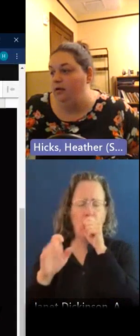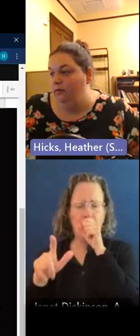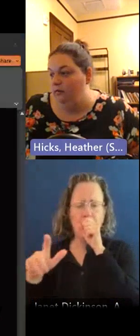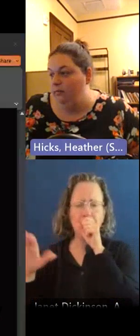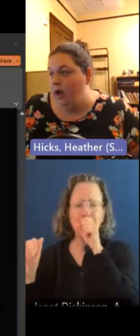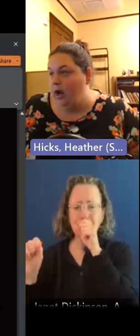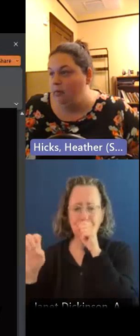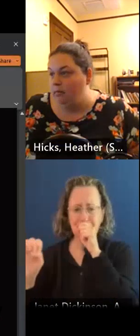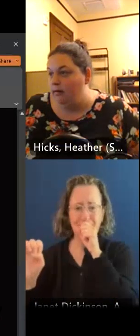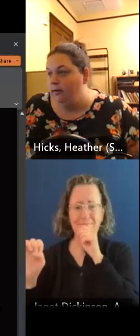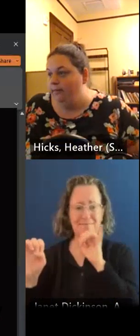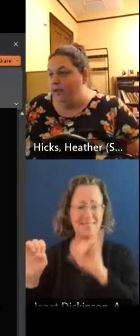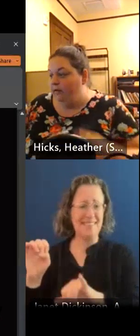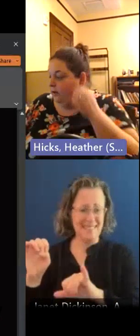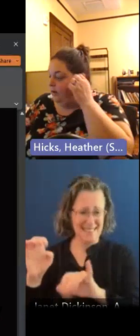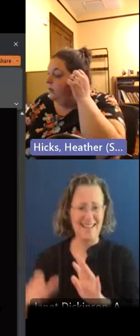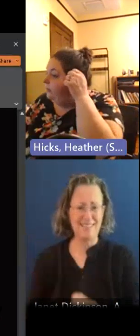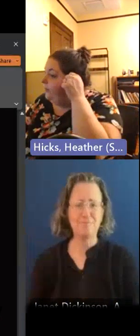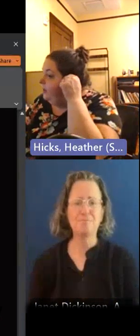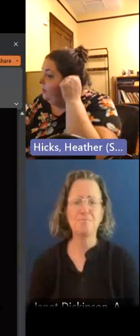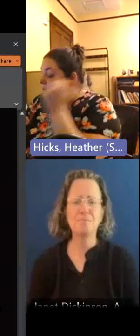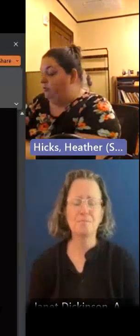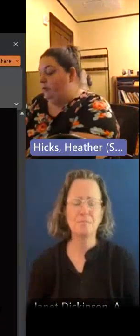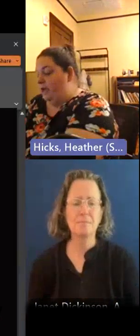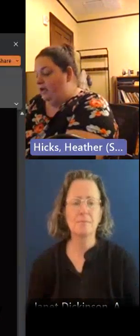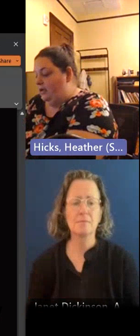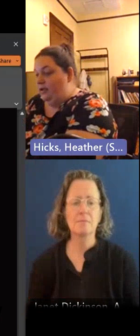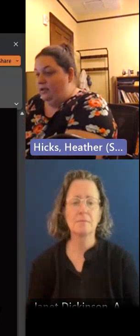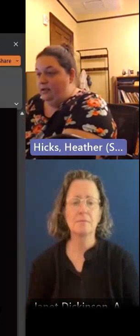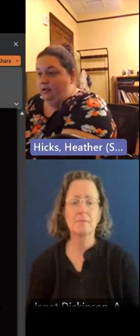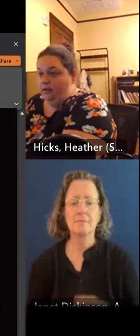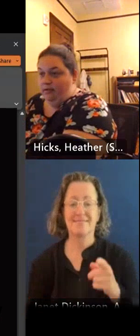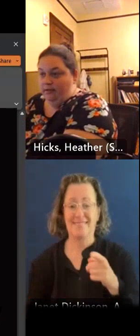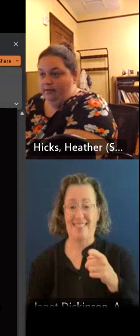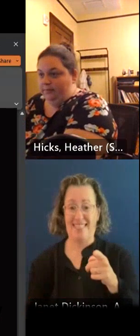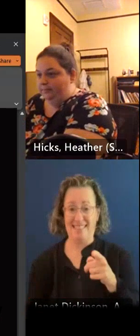here, I'll write it right here, which would be like,